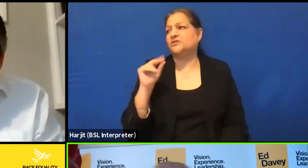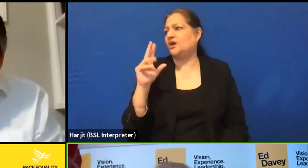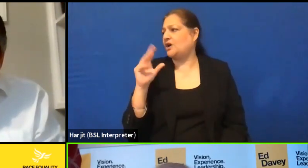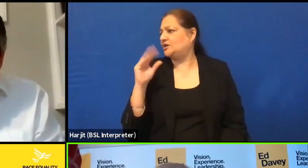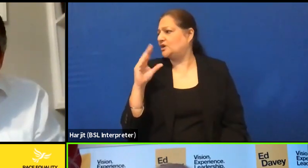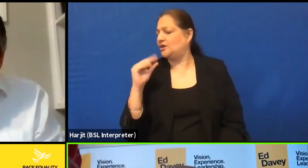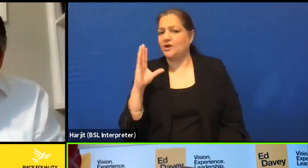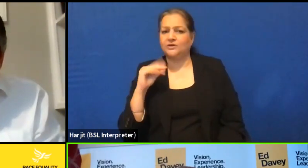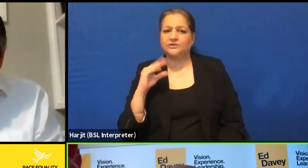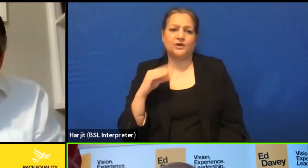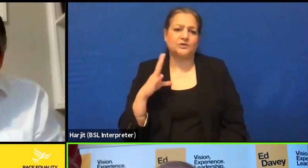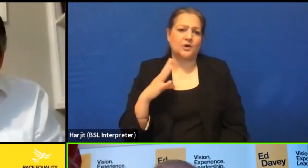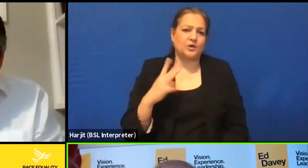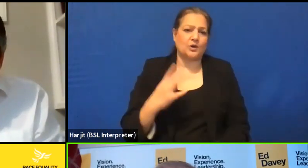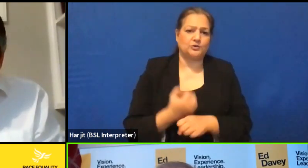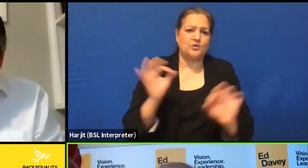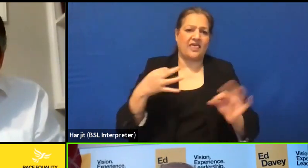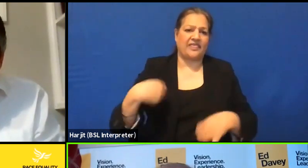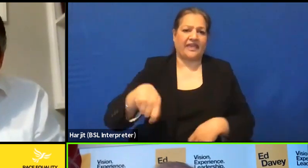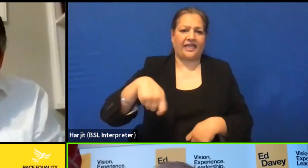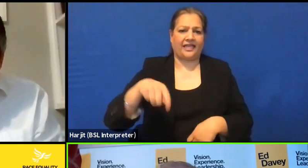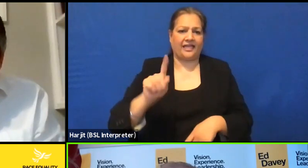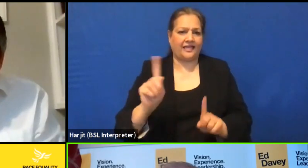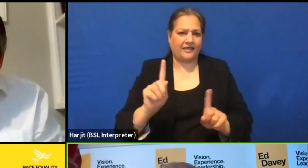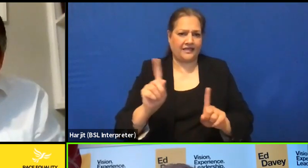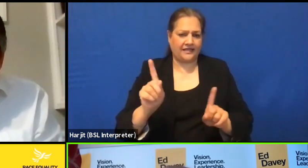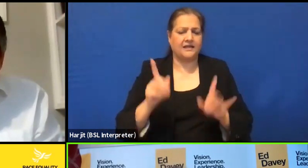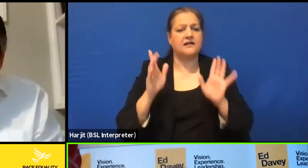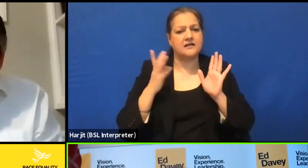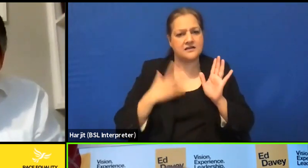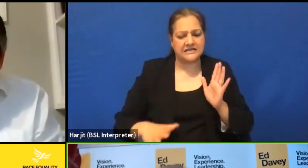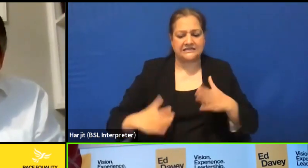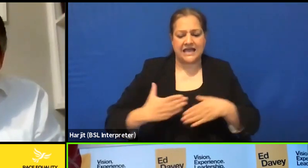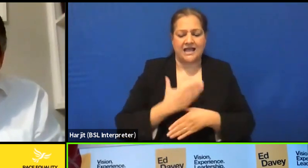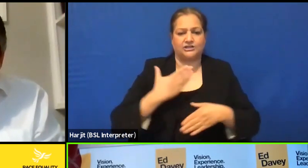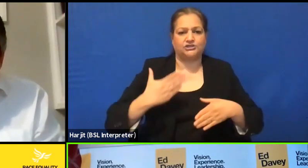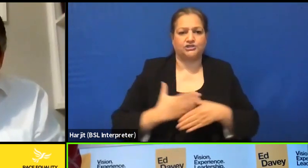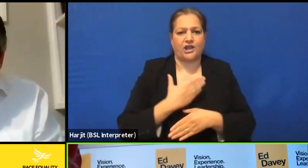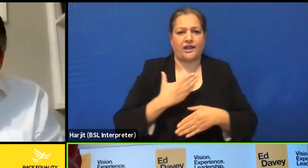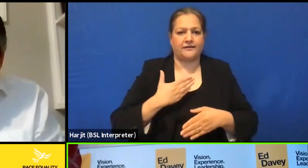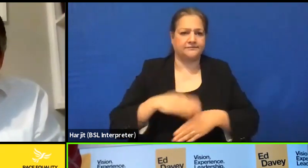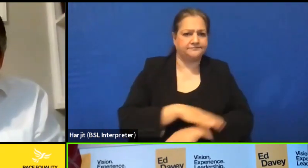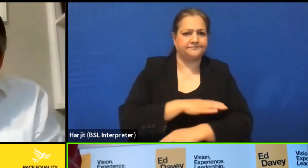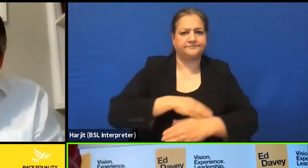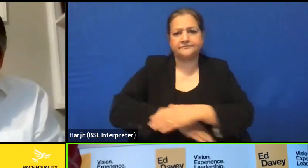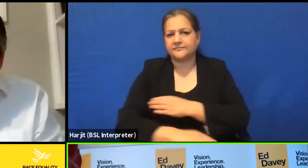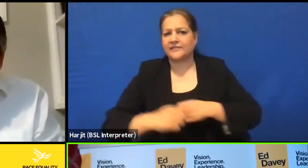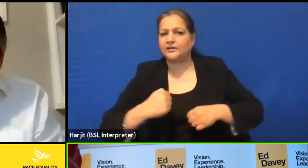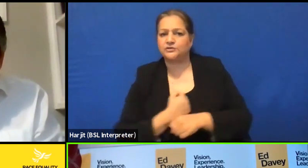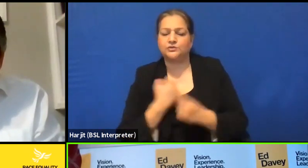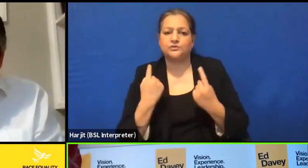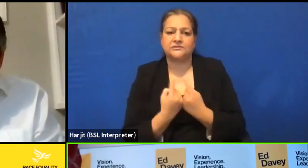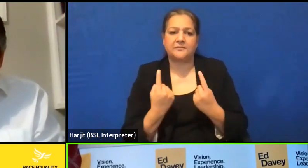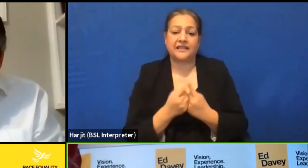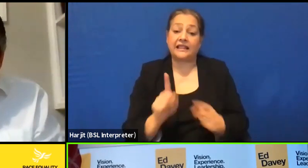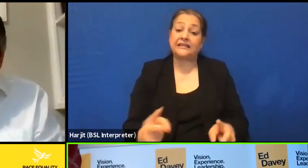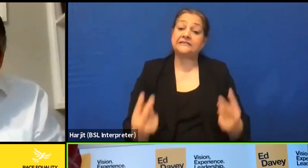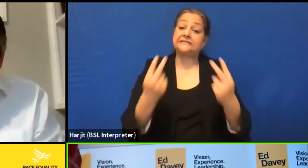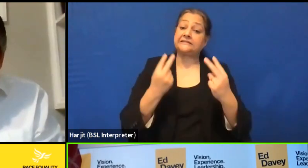talk. Lots of people do a lot of talking. It's action that matters. And when they see you acting, then you get their